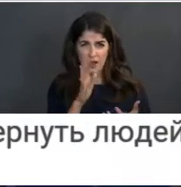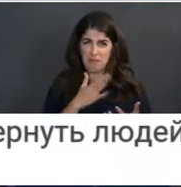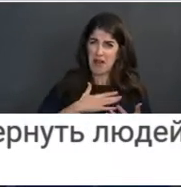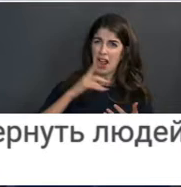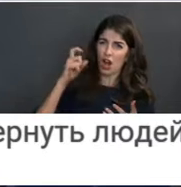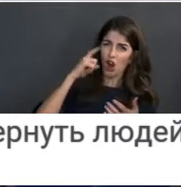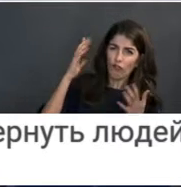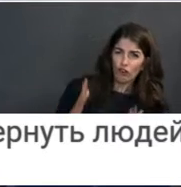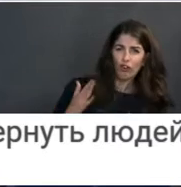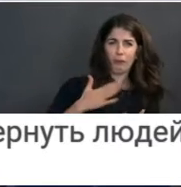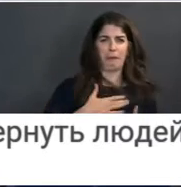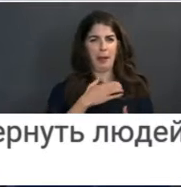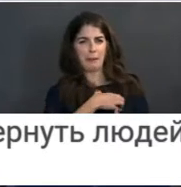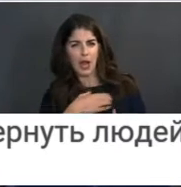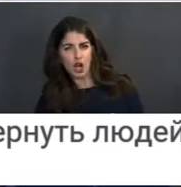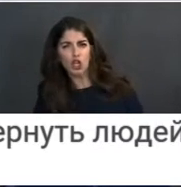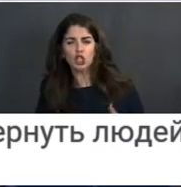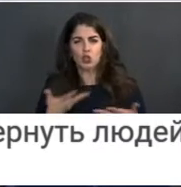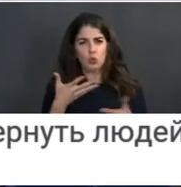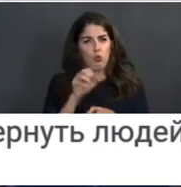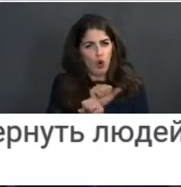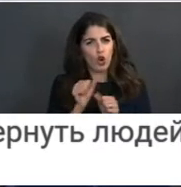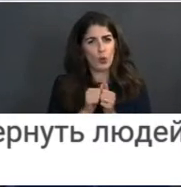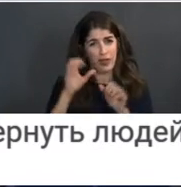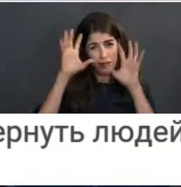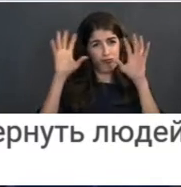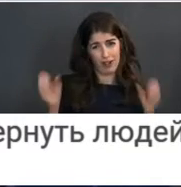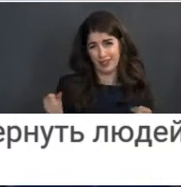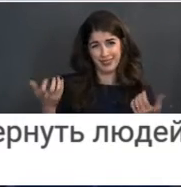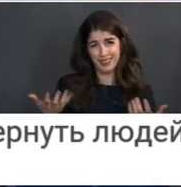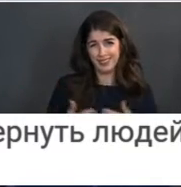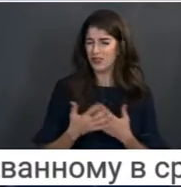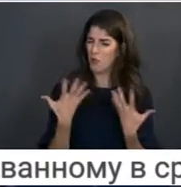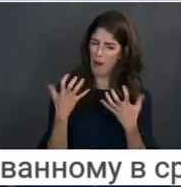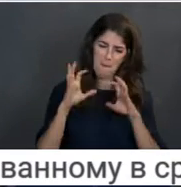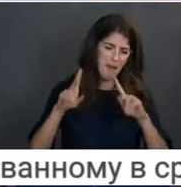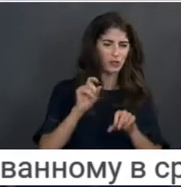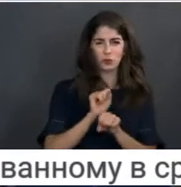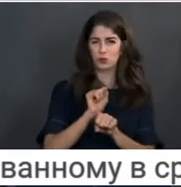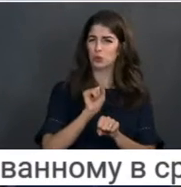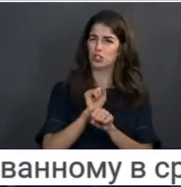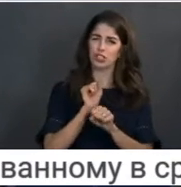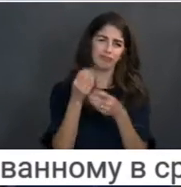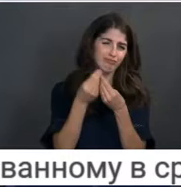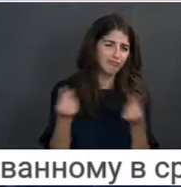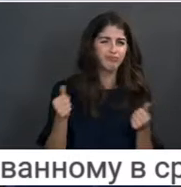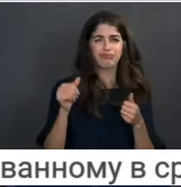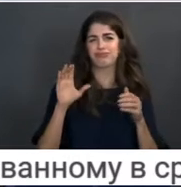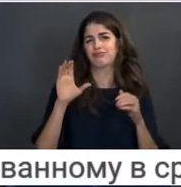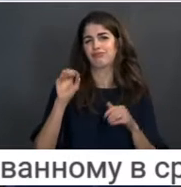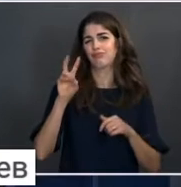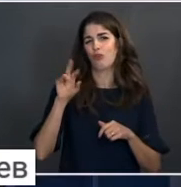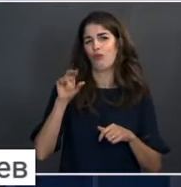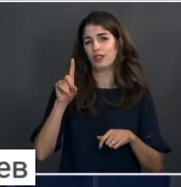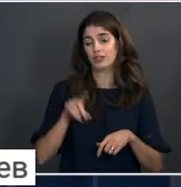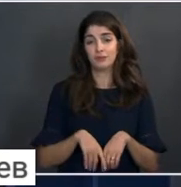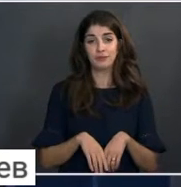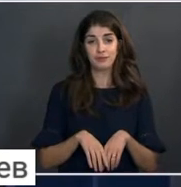confront the pandemic and put people back to work. According to a Monmouth poll released